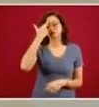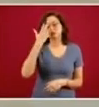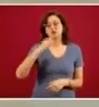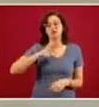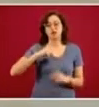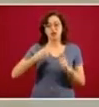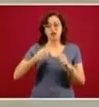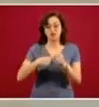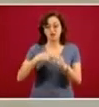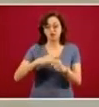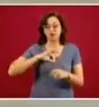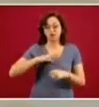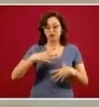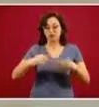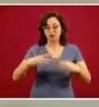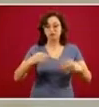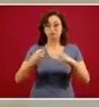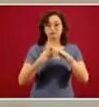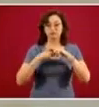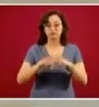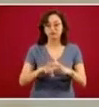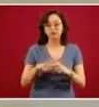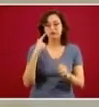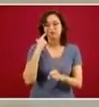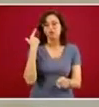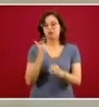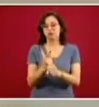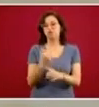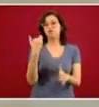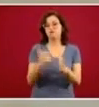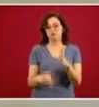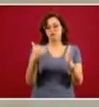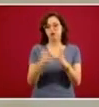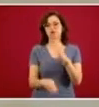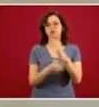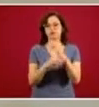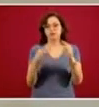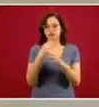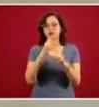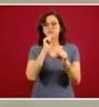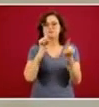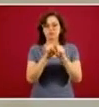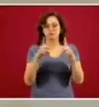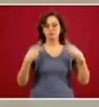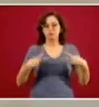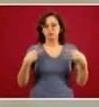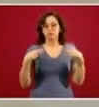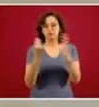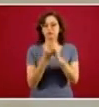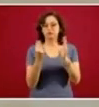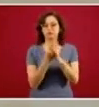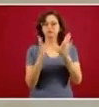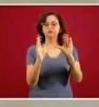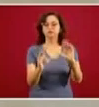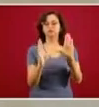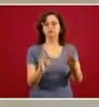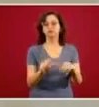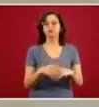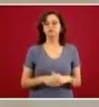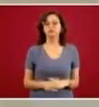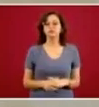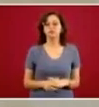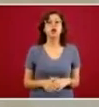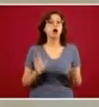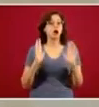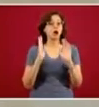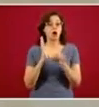In the beginning of the epidemic, we did recognize some difficulties when it came to the supplies and